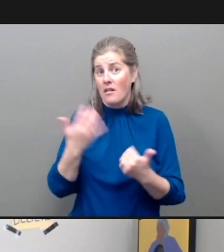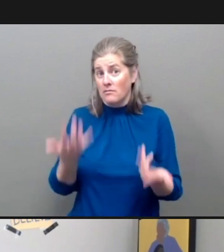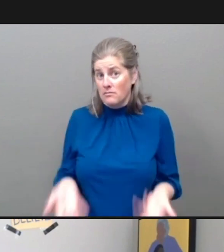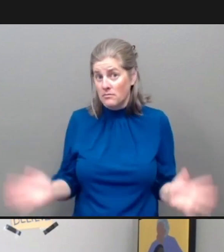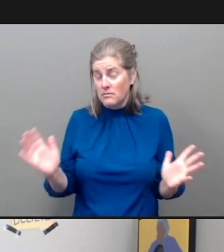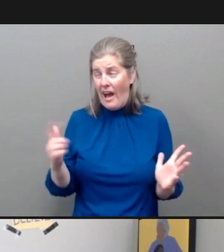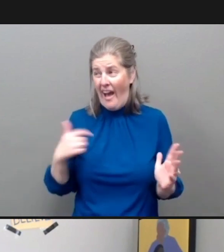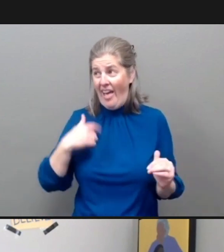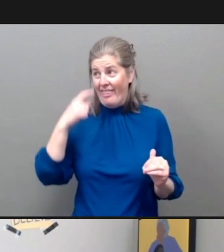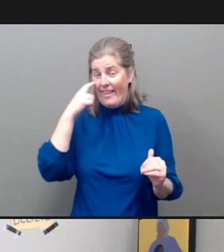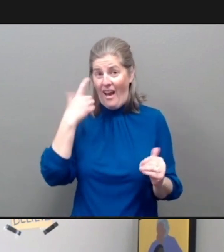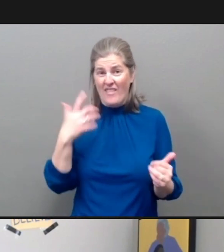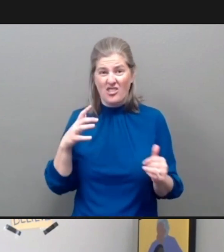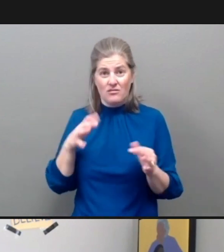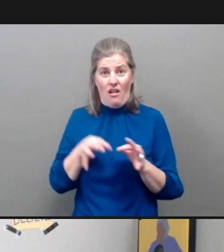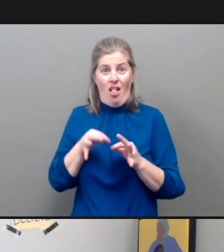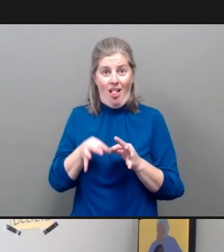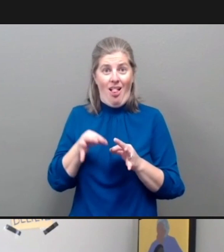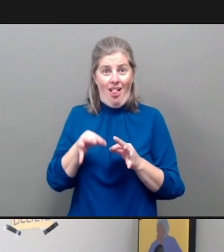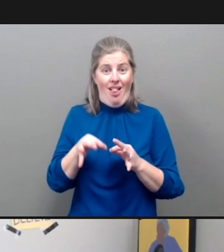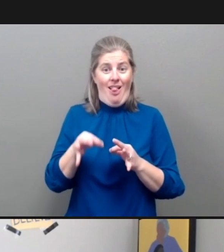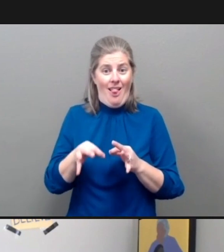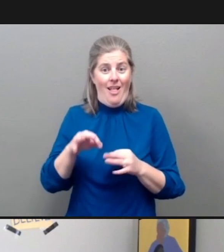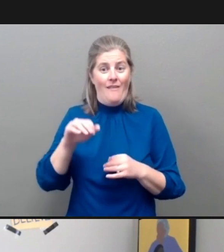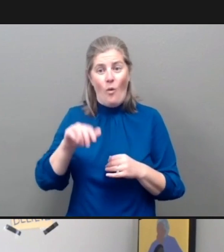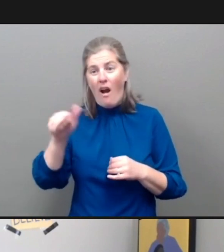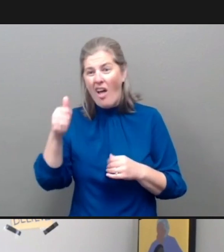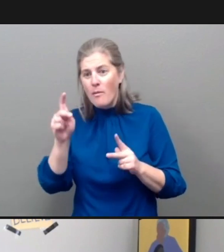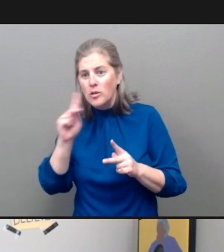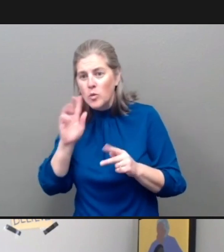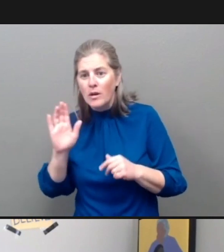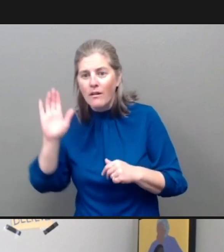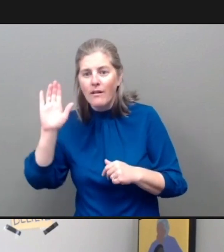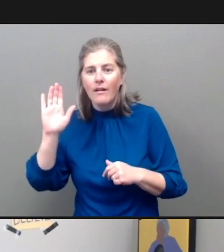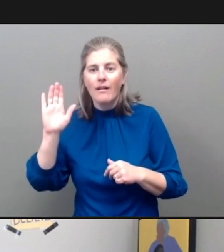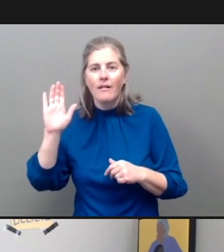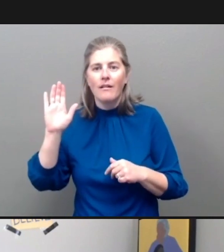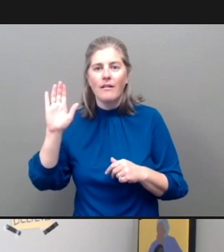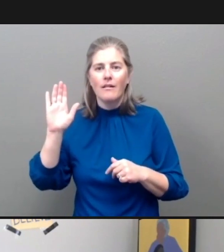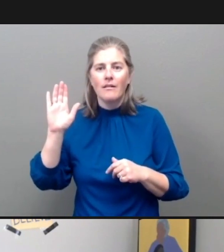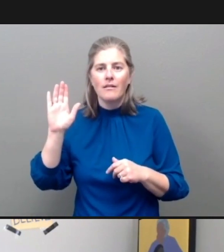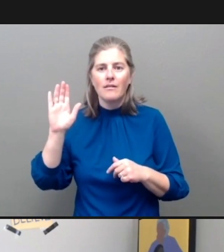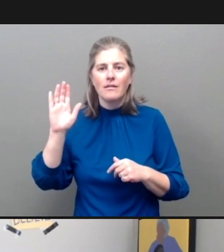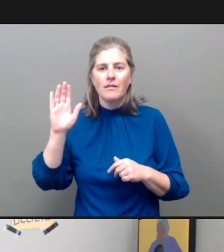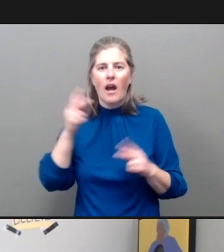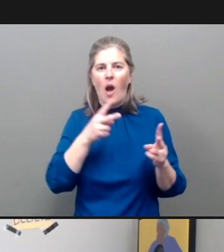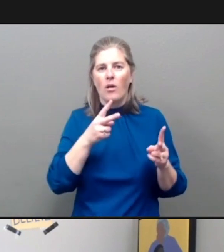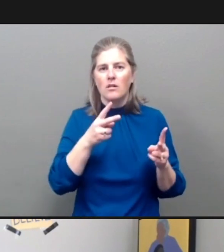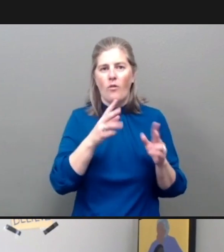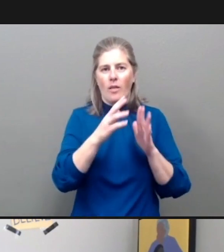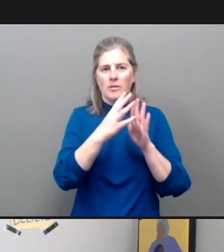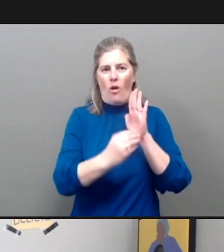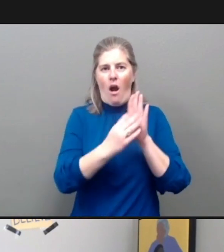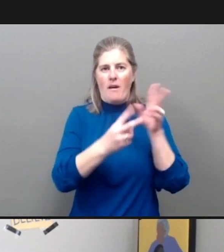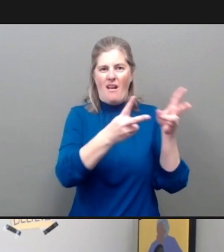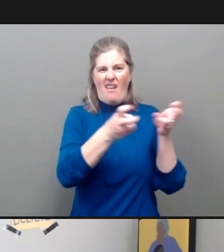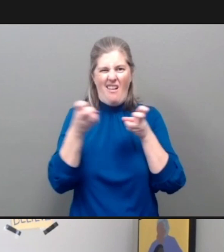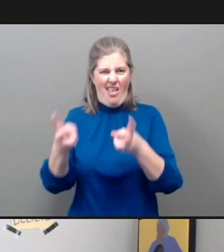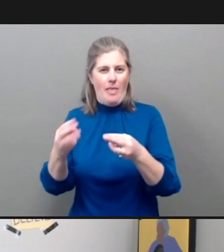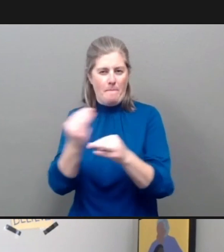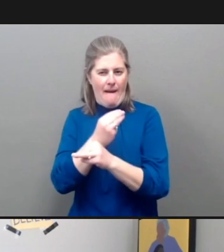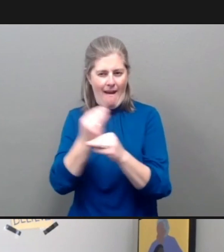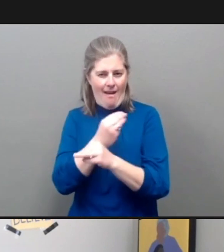I've stalled long enough for Jeff and others to calculate, to cut and paste out the math instructions